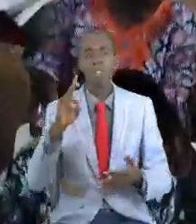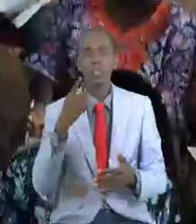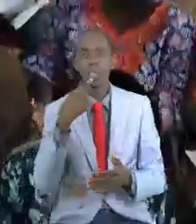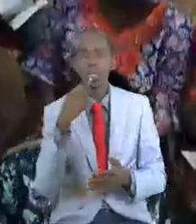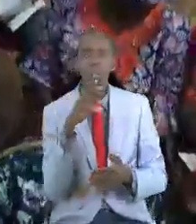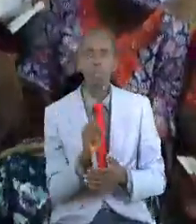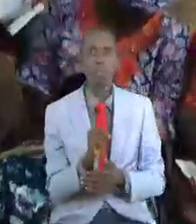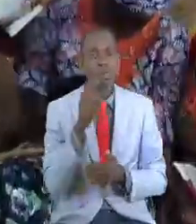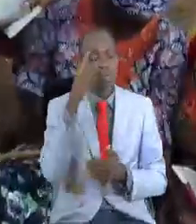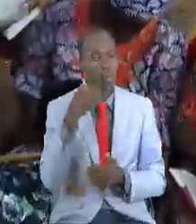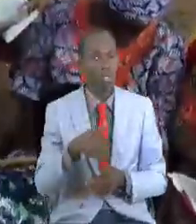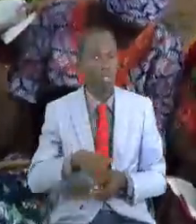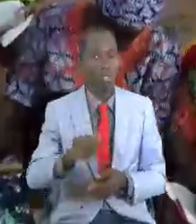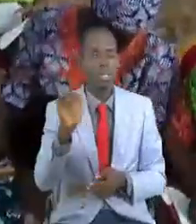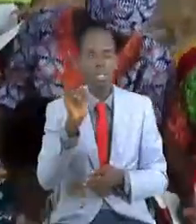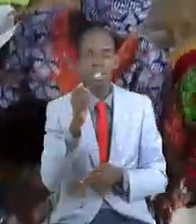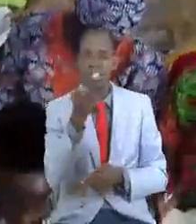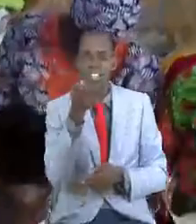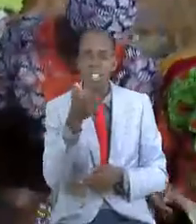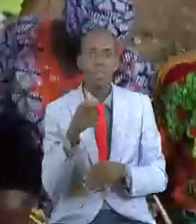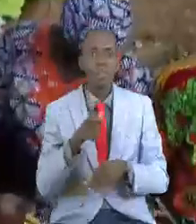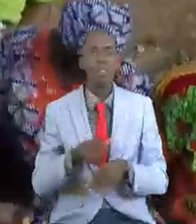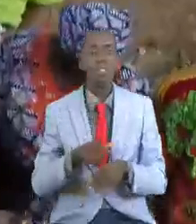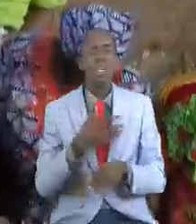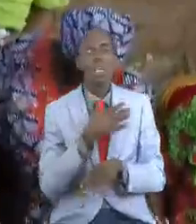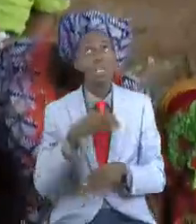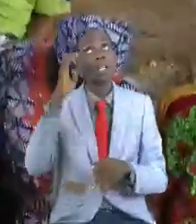yet a little while, and he that shall